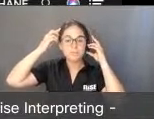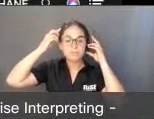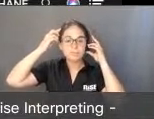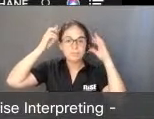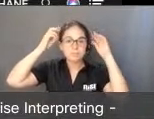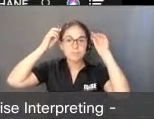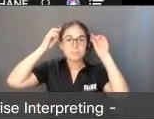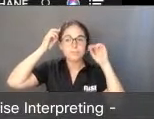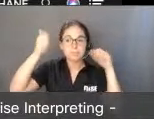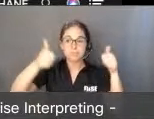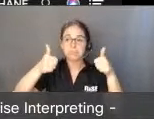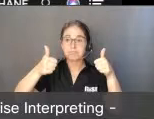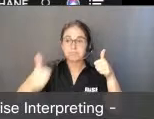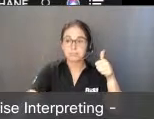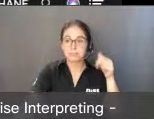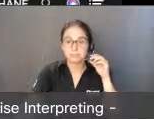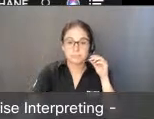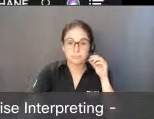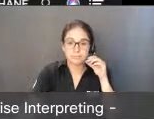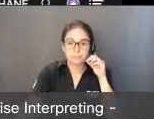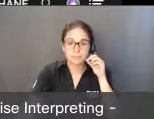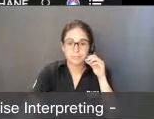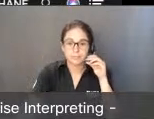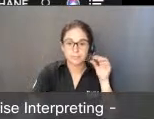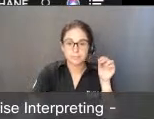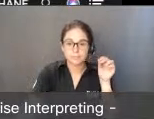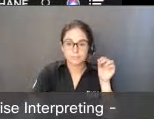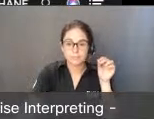Jessica, are you able to hear us okay now? All right, thank you.